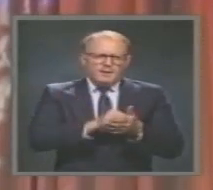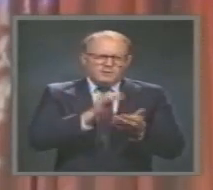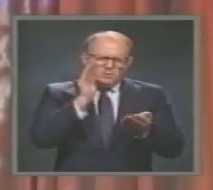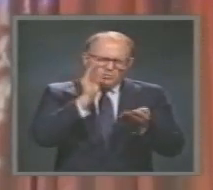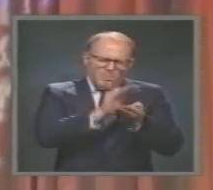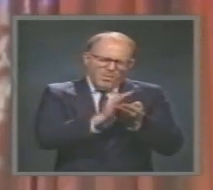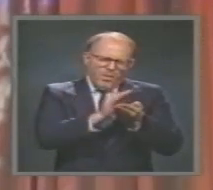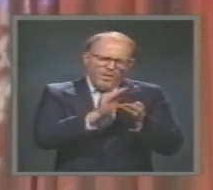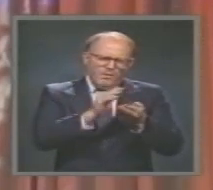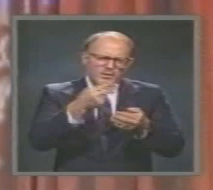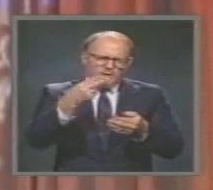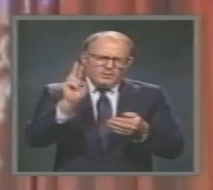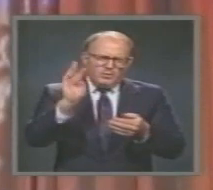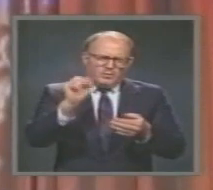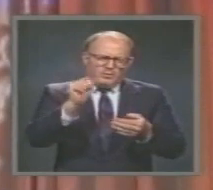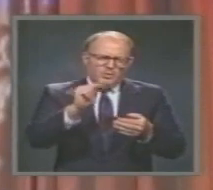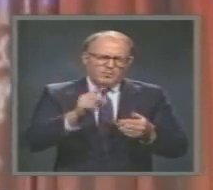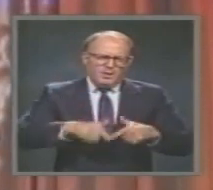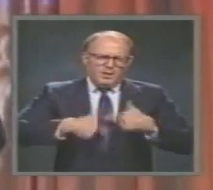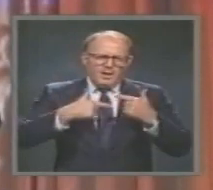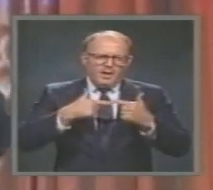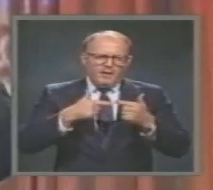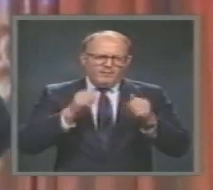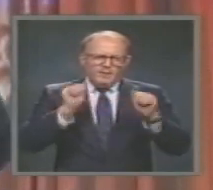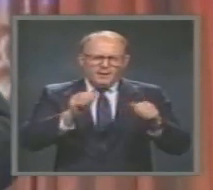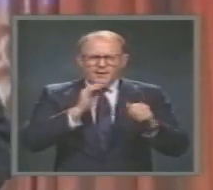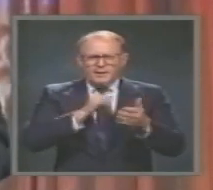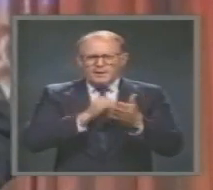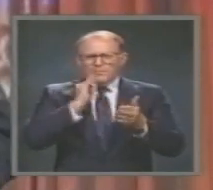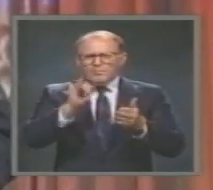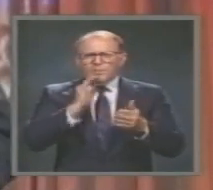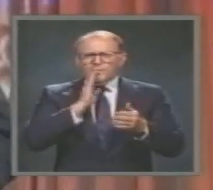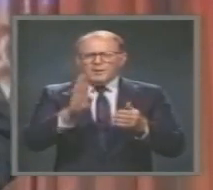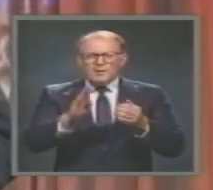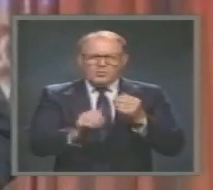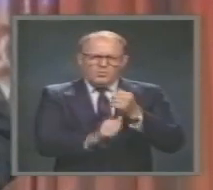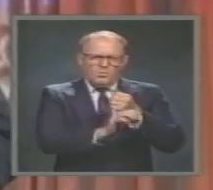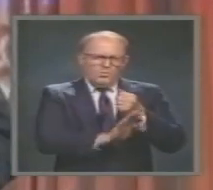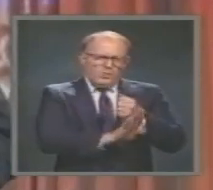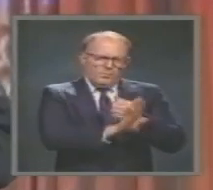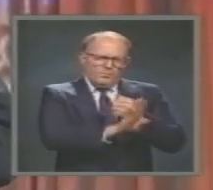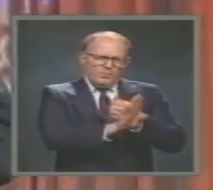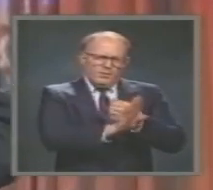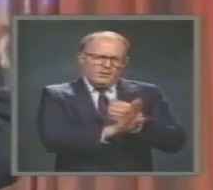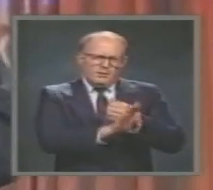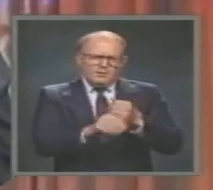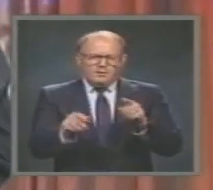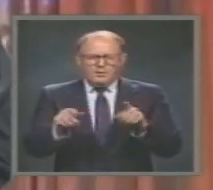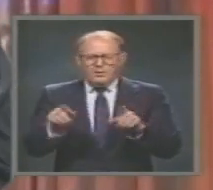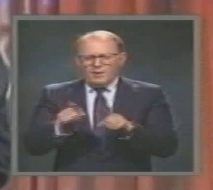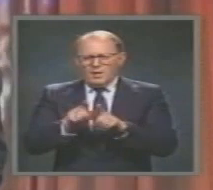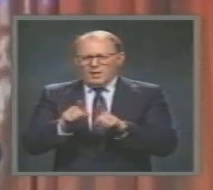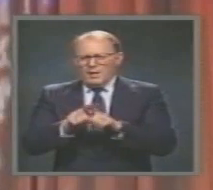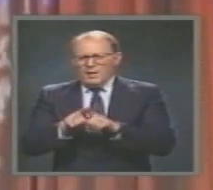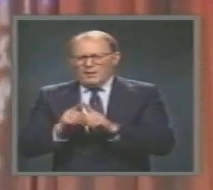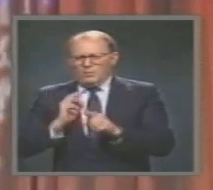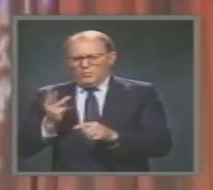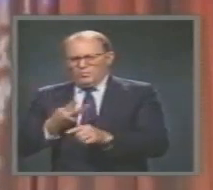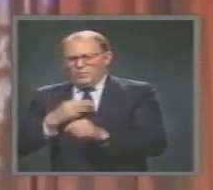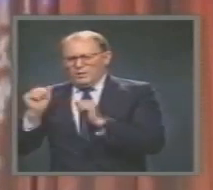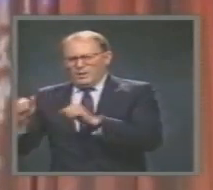be protected by the law, the same right that we have. And he continued with a word of